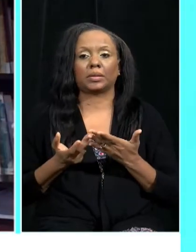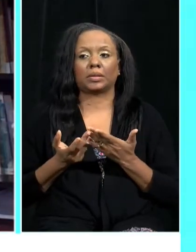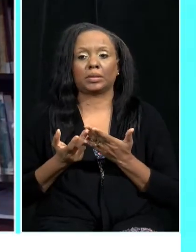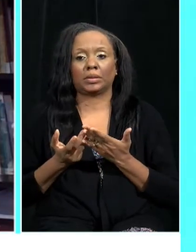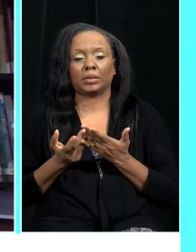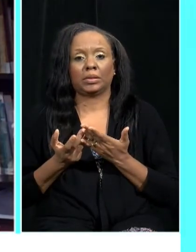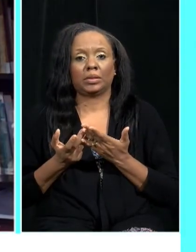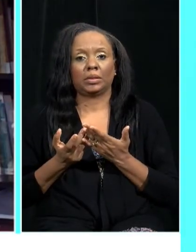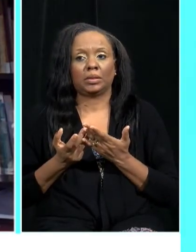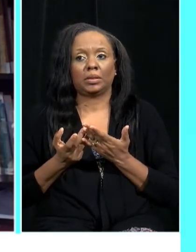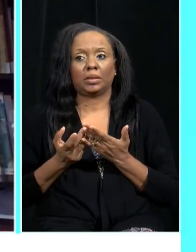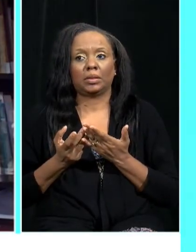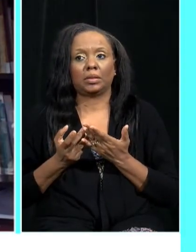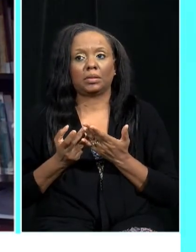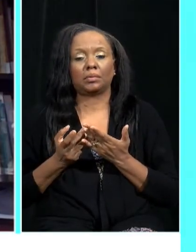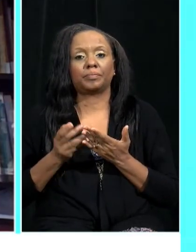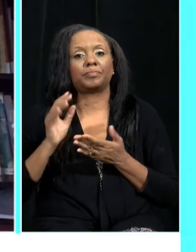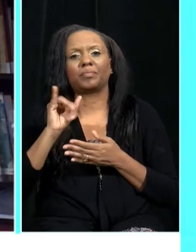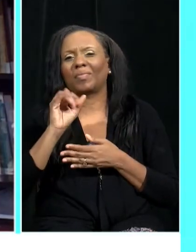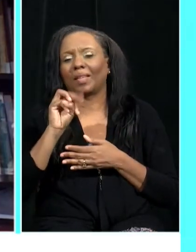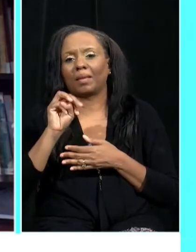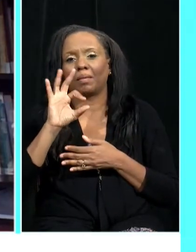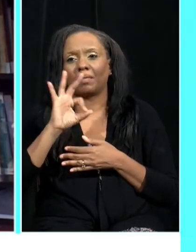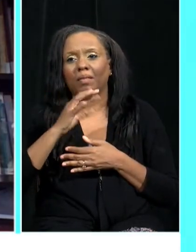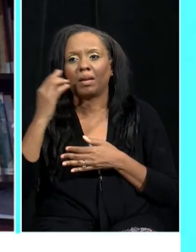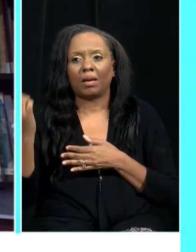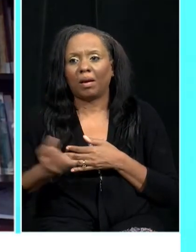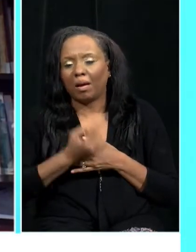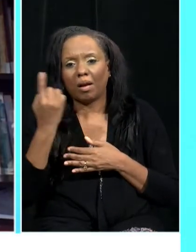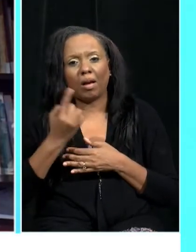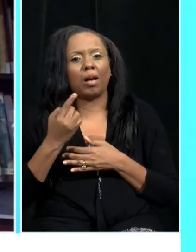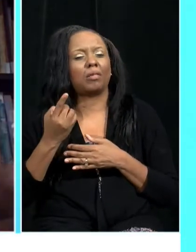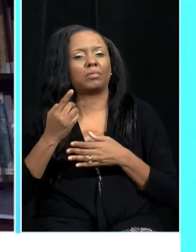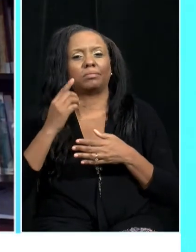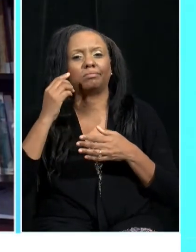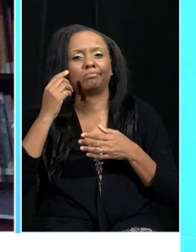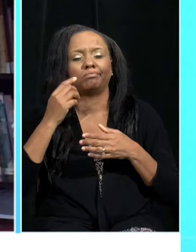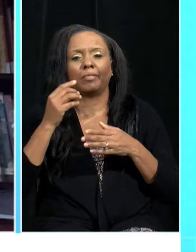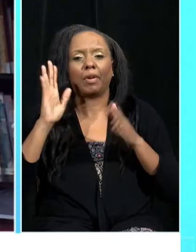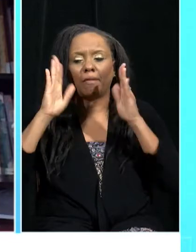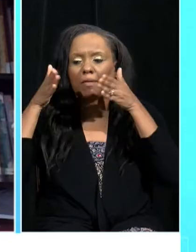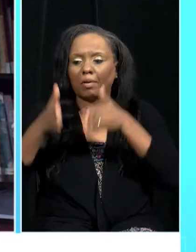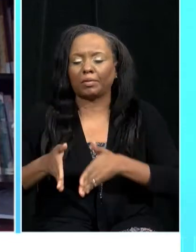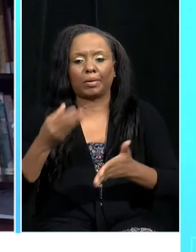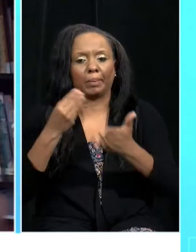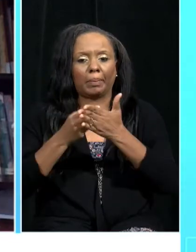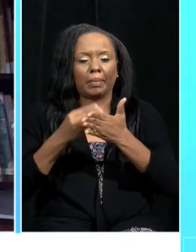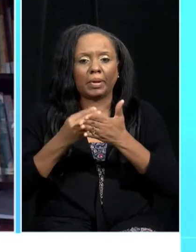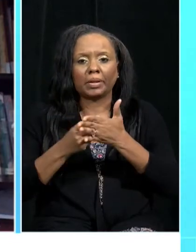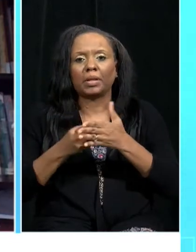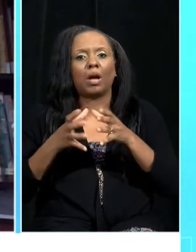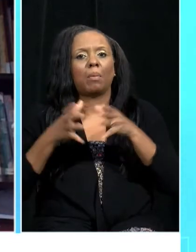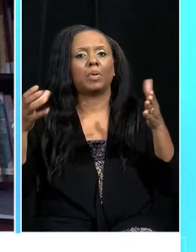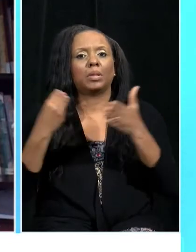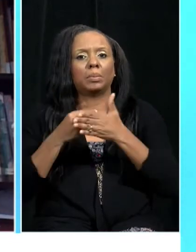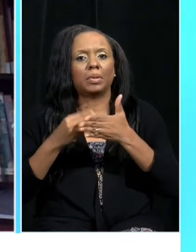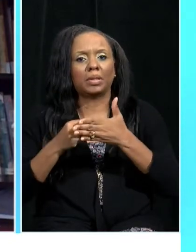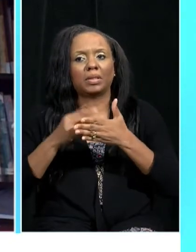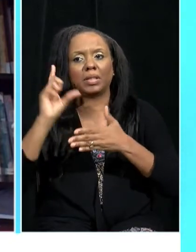has often focused on that item in our budget called transfers and subsidies, which is the money the government provides